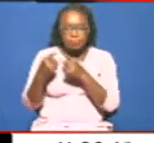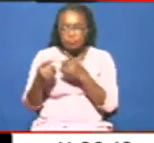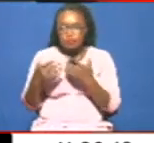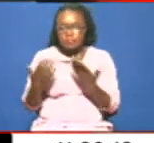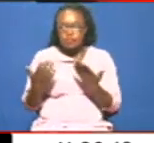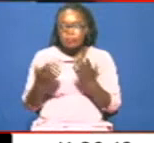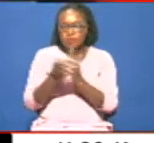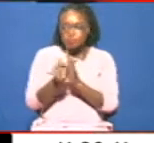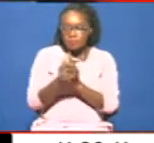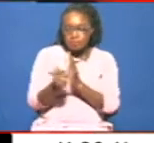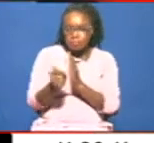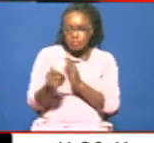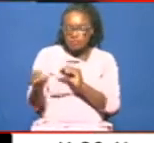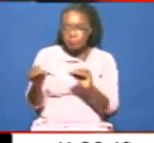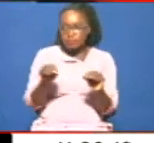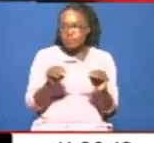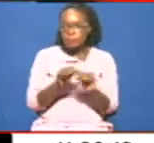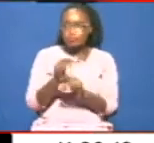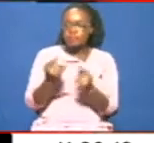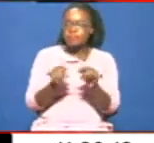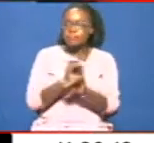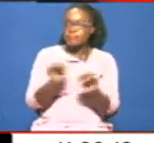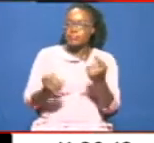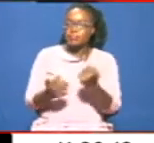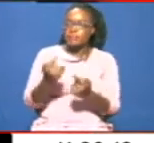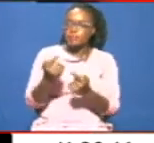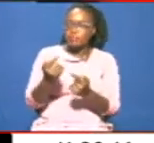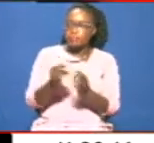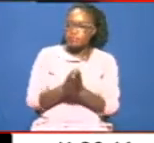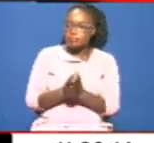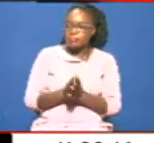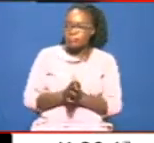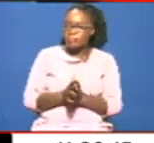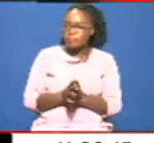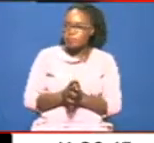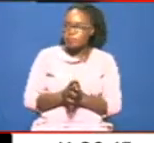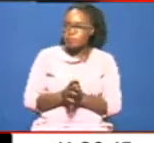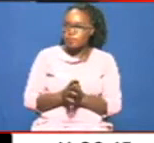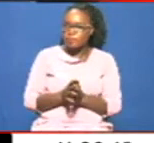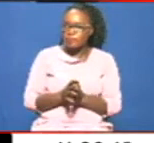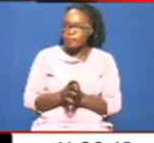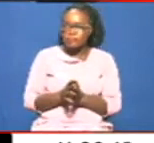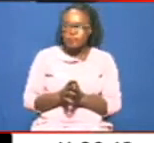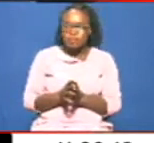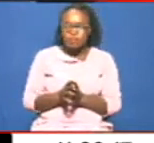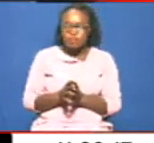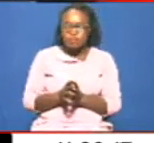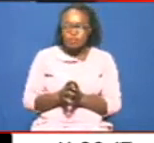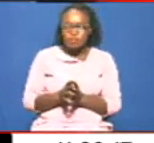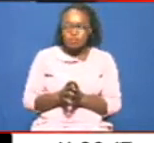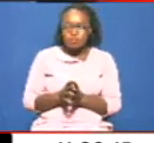skill set in the clean cooking energy sector? So Burn being, let's